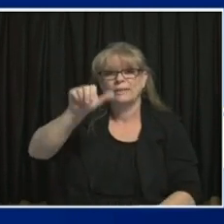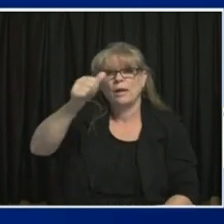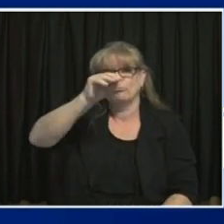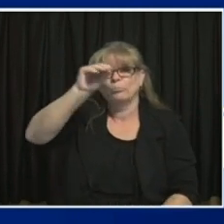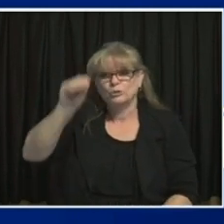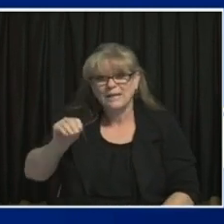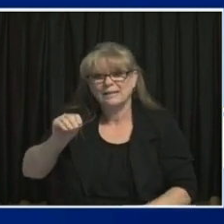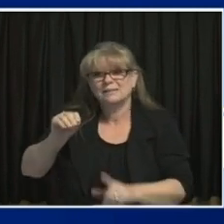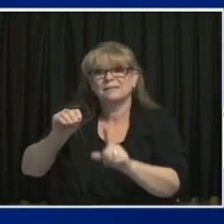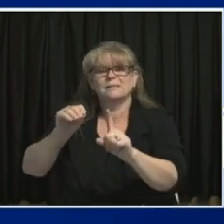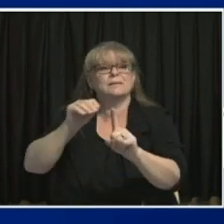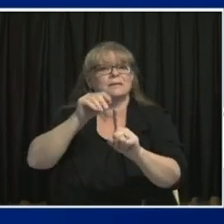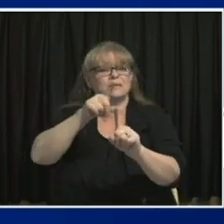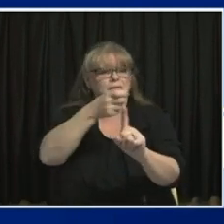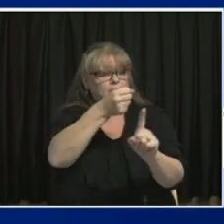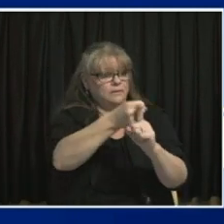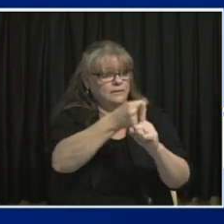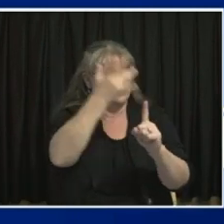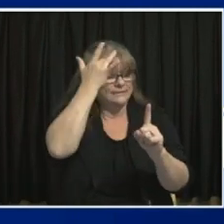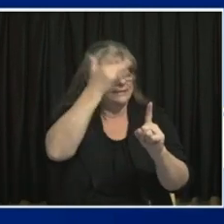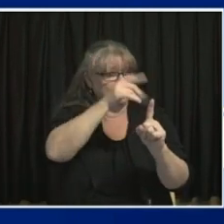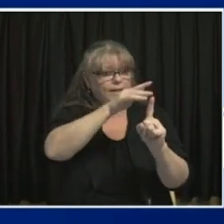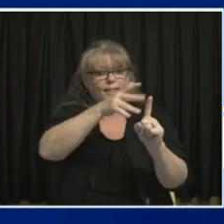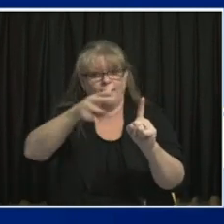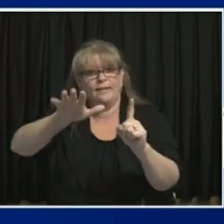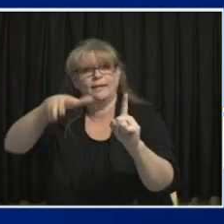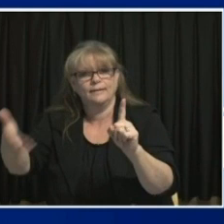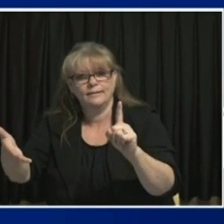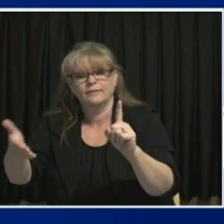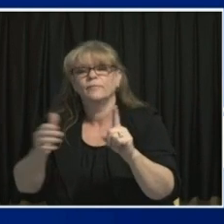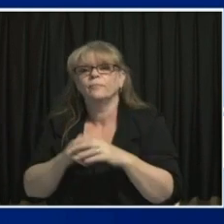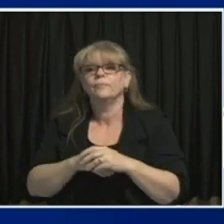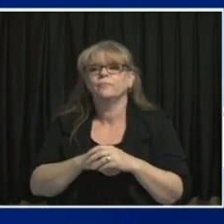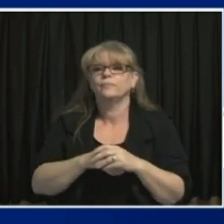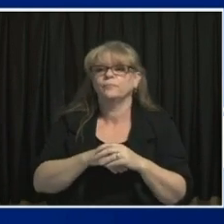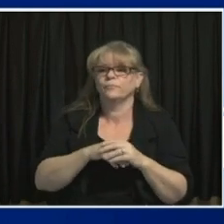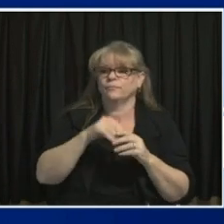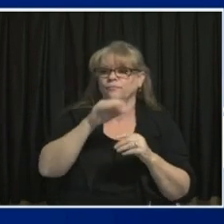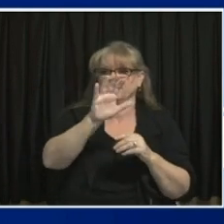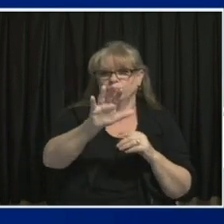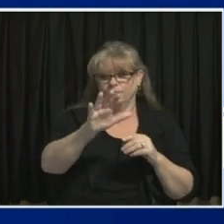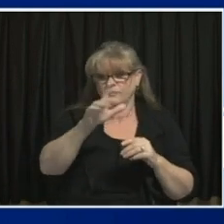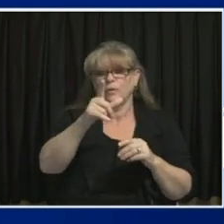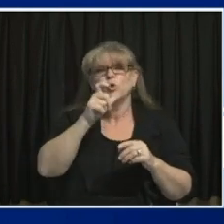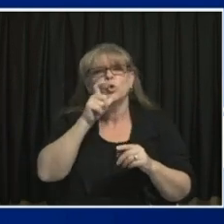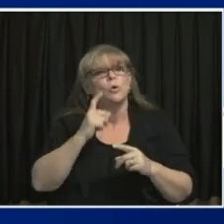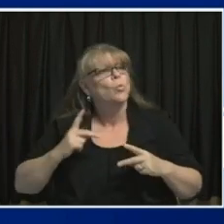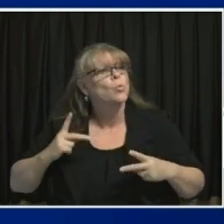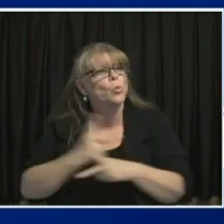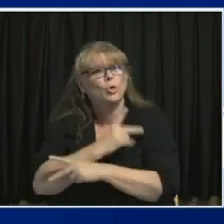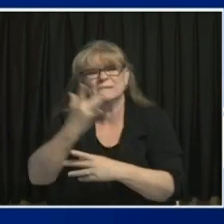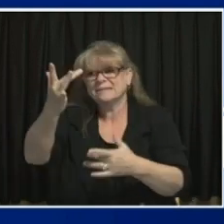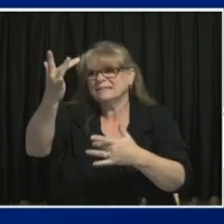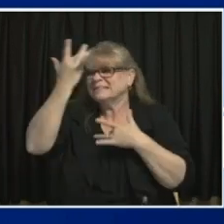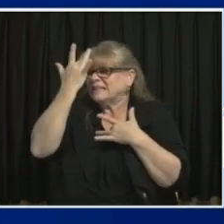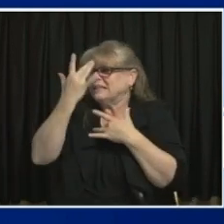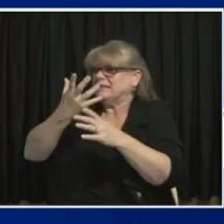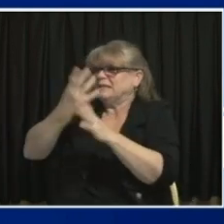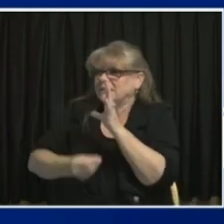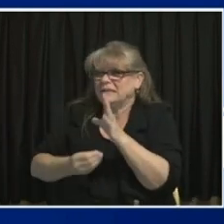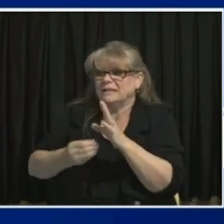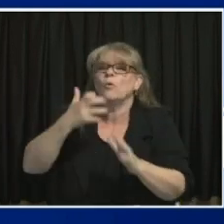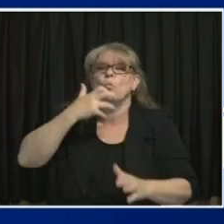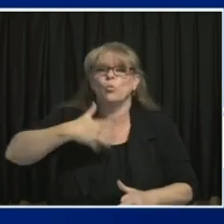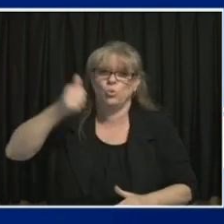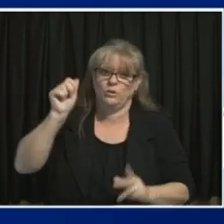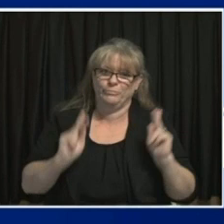the reason that so many of the hospitalizations have been, and tragically about half the deaths have been folks who live in nursing